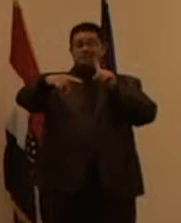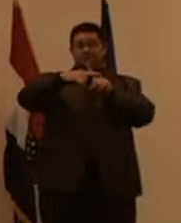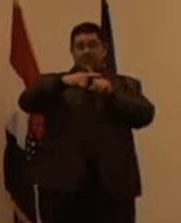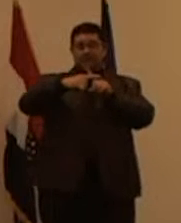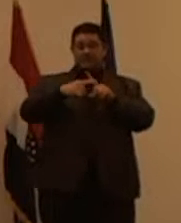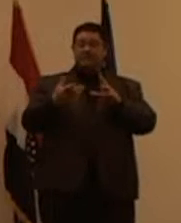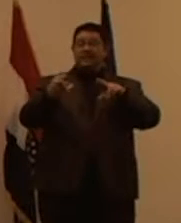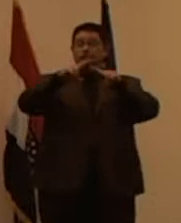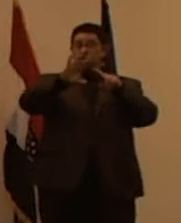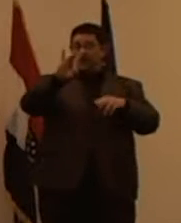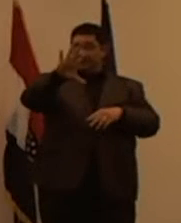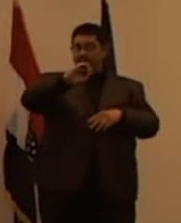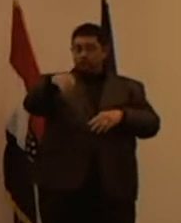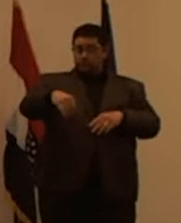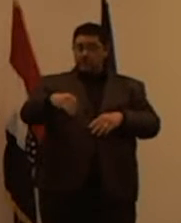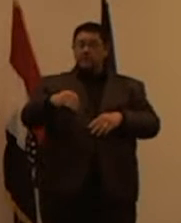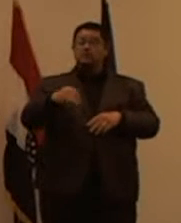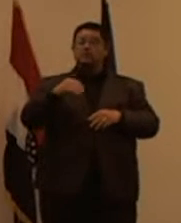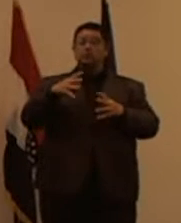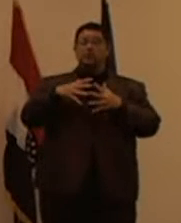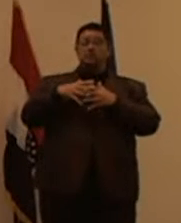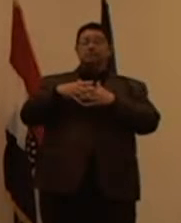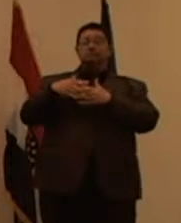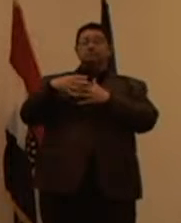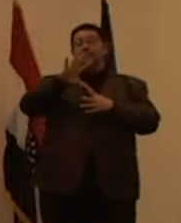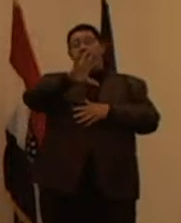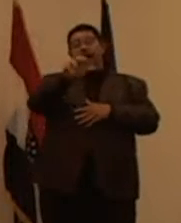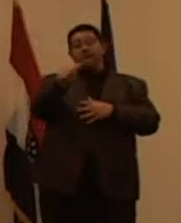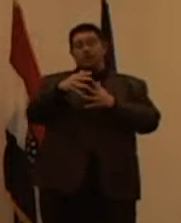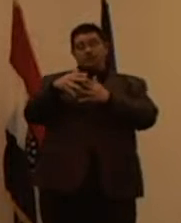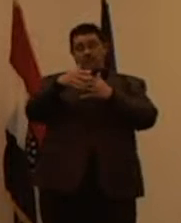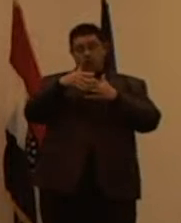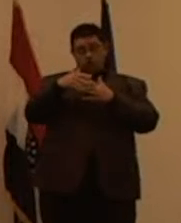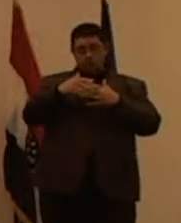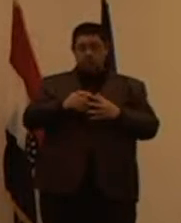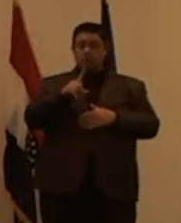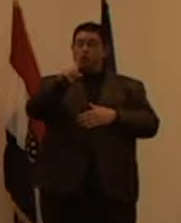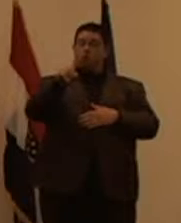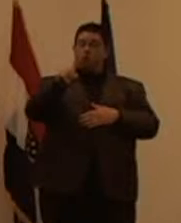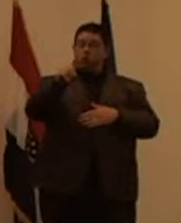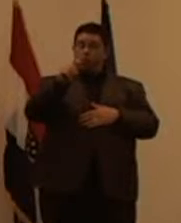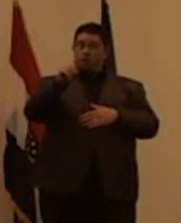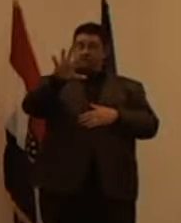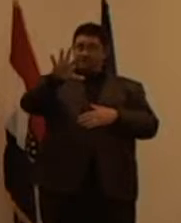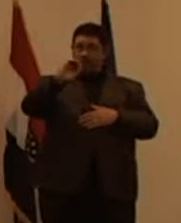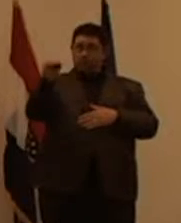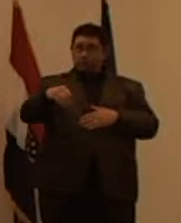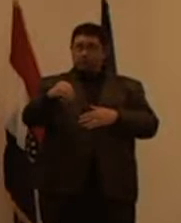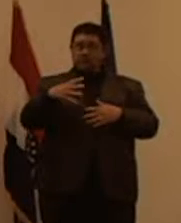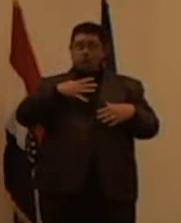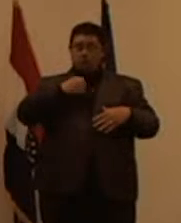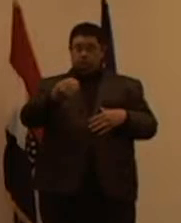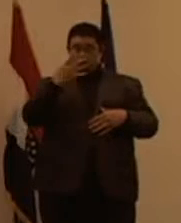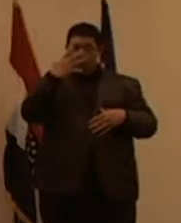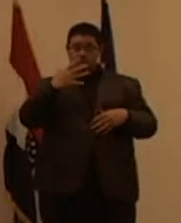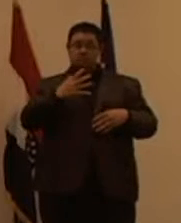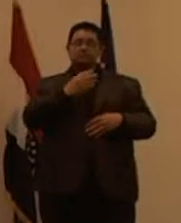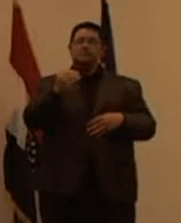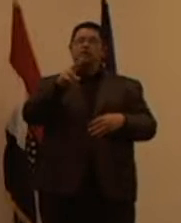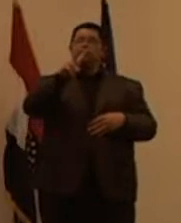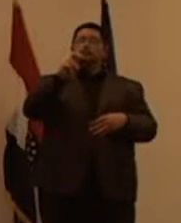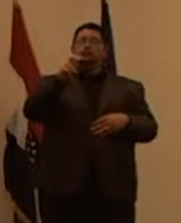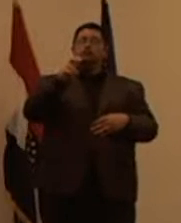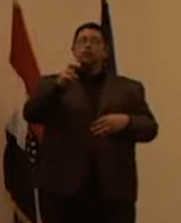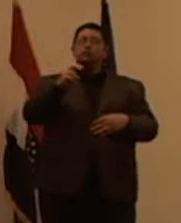increased 85% among African American residents, 105% among whites, and 237%